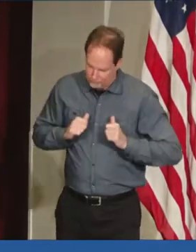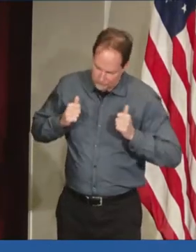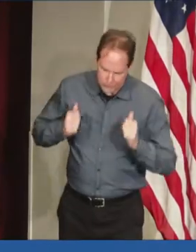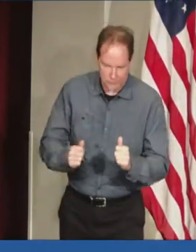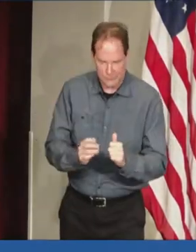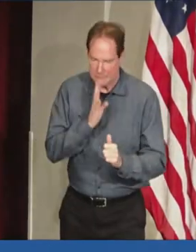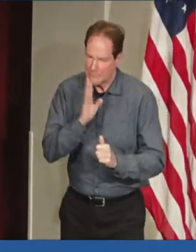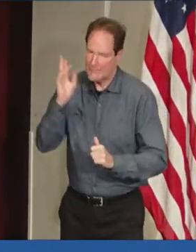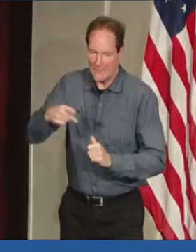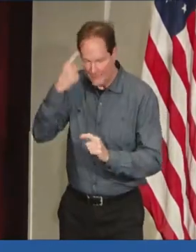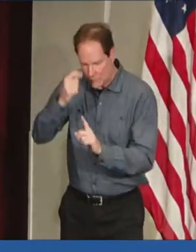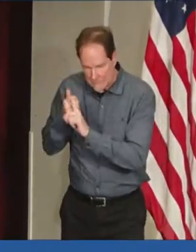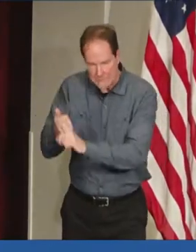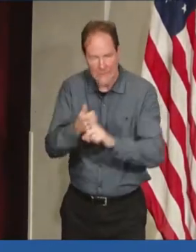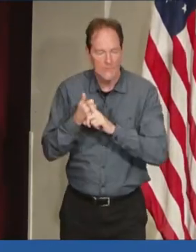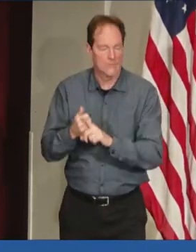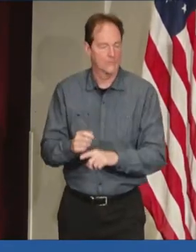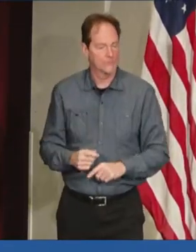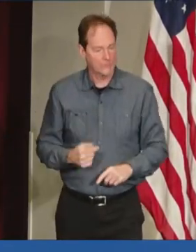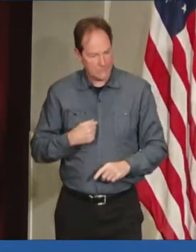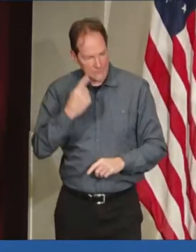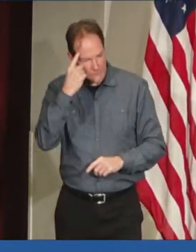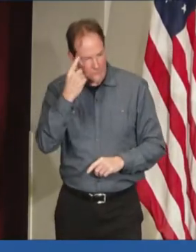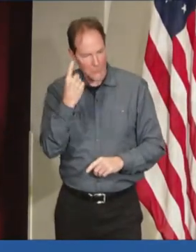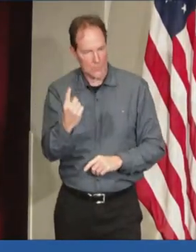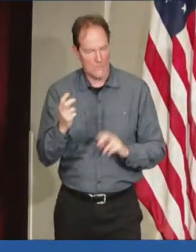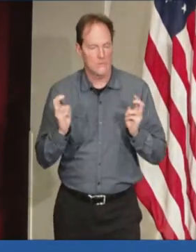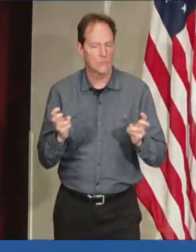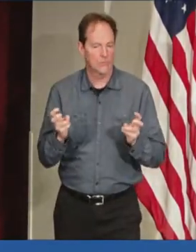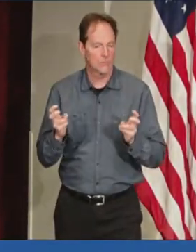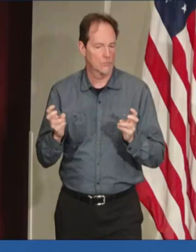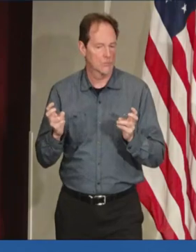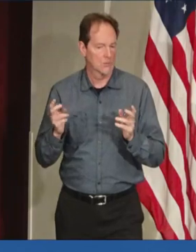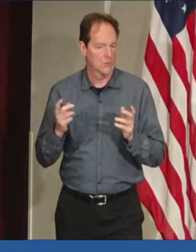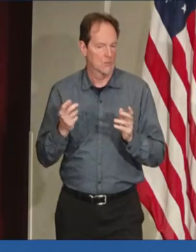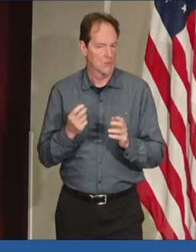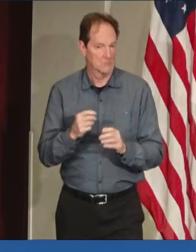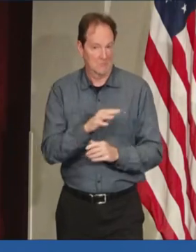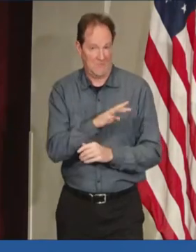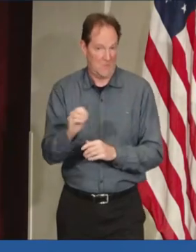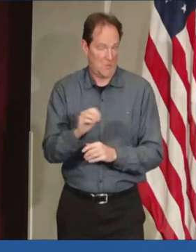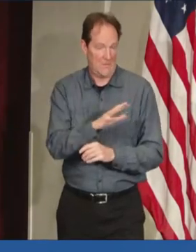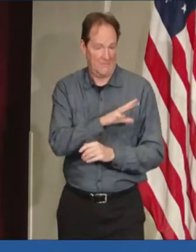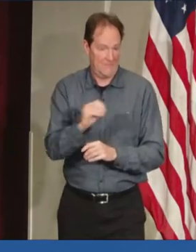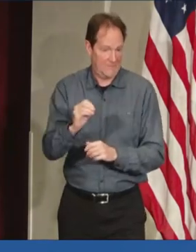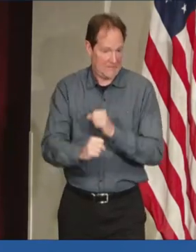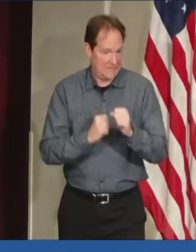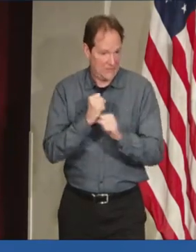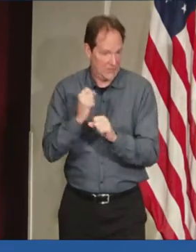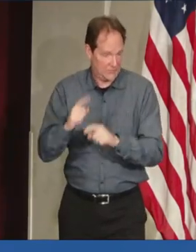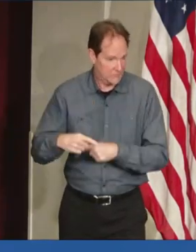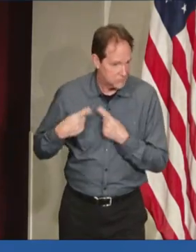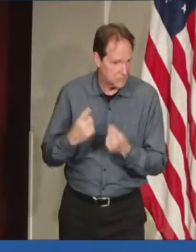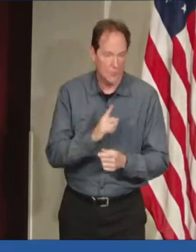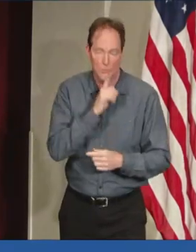And I think, so one of the issues that's gone on over the last 40, 50 years really does relate back to